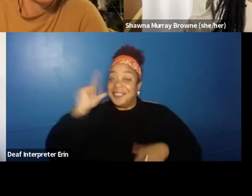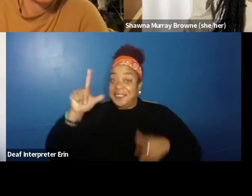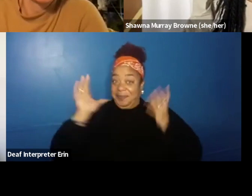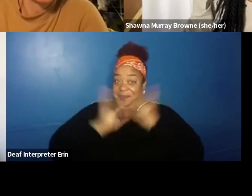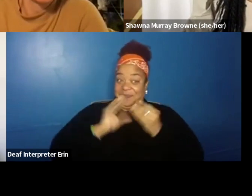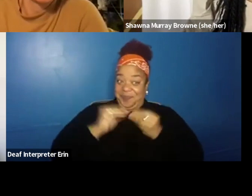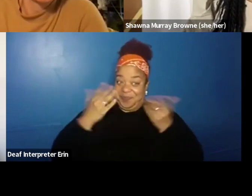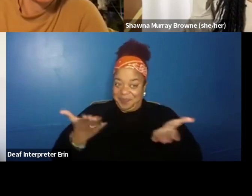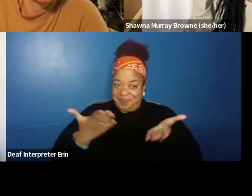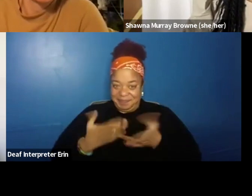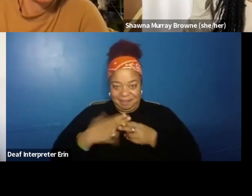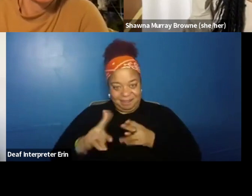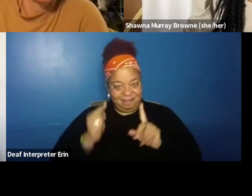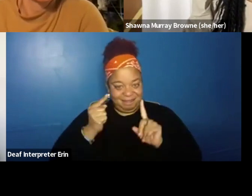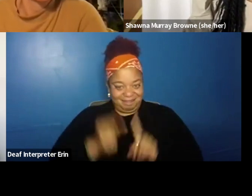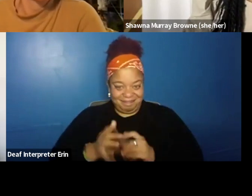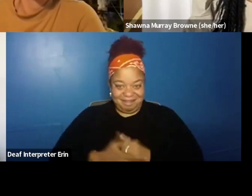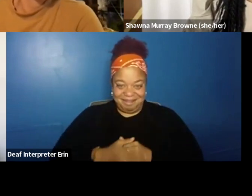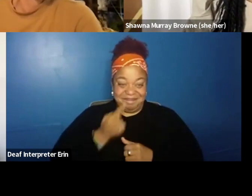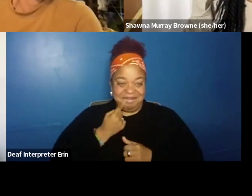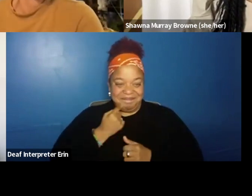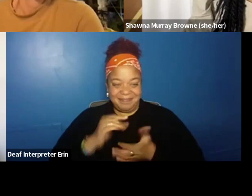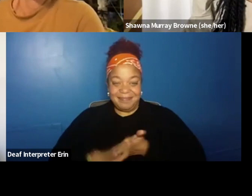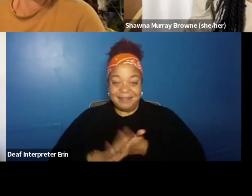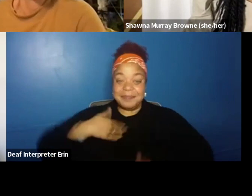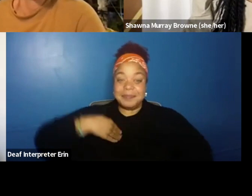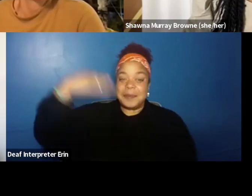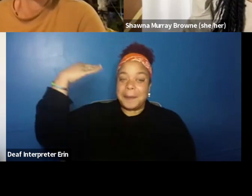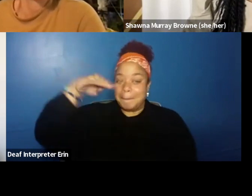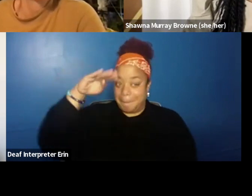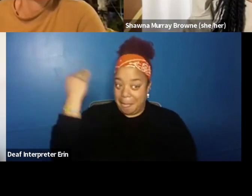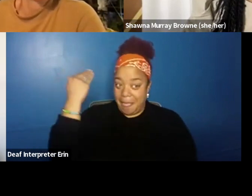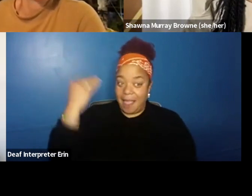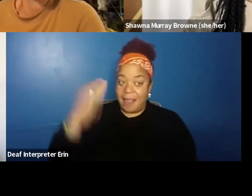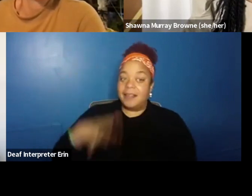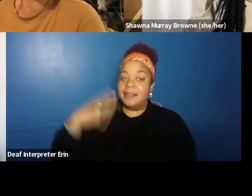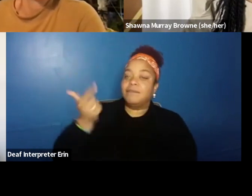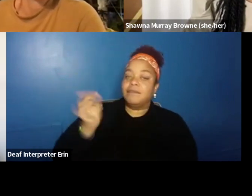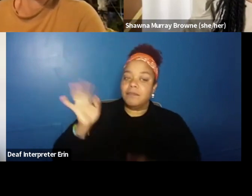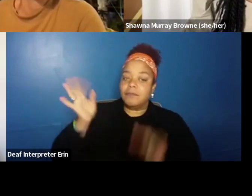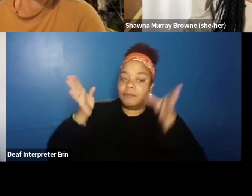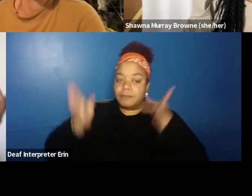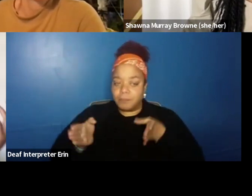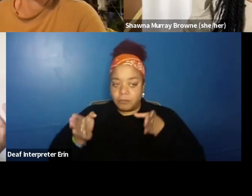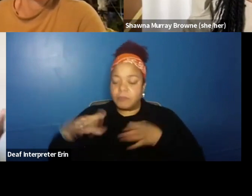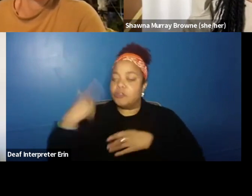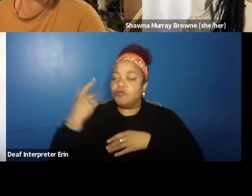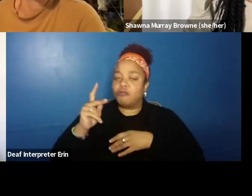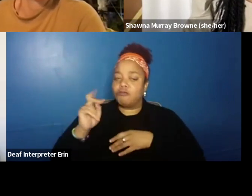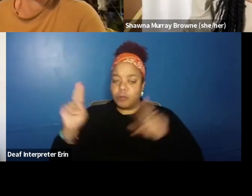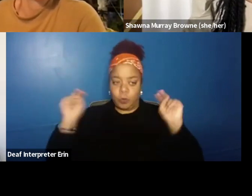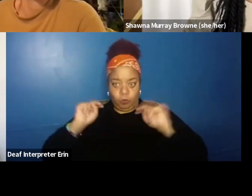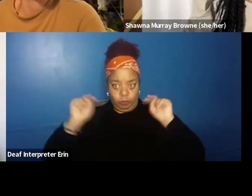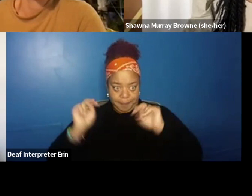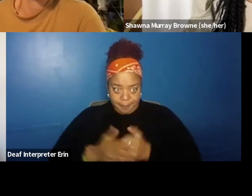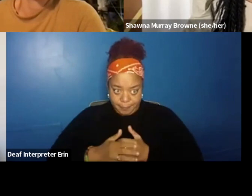Briefly, I am a Black gender fluid person, pretty gender neutral presenting today with my favorite Black sweater,